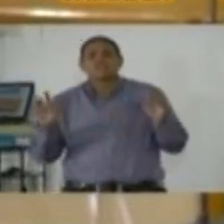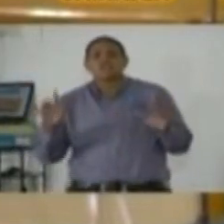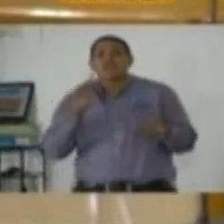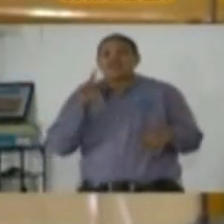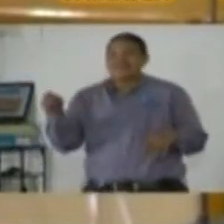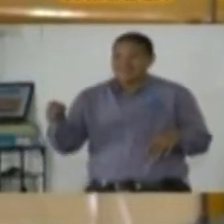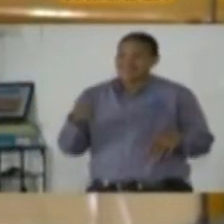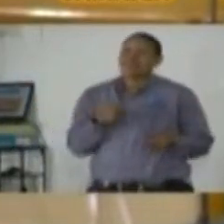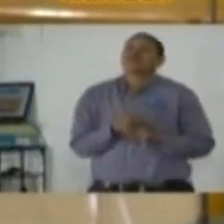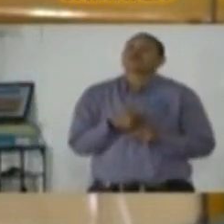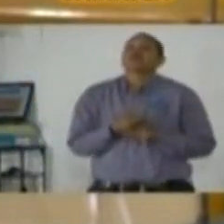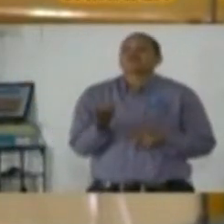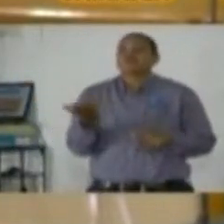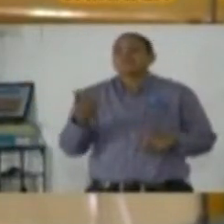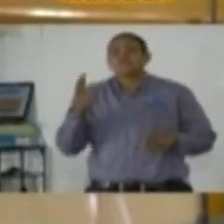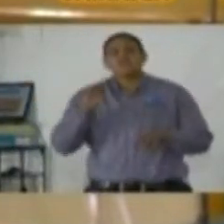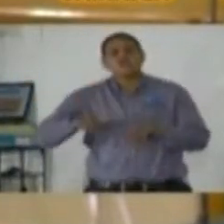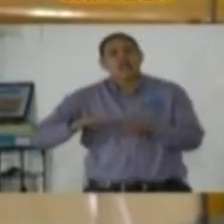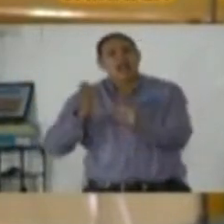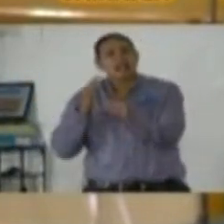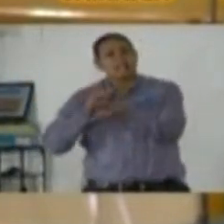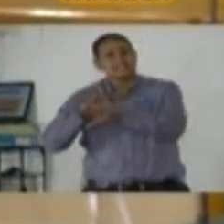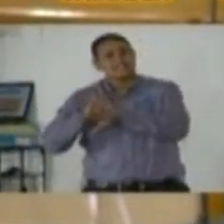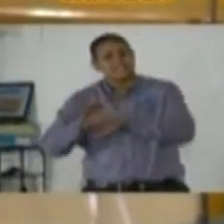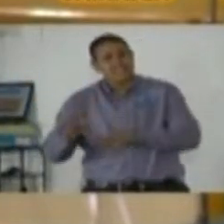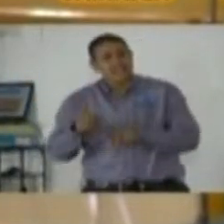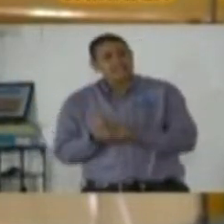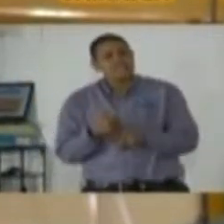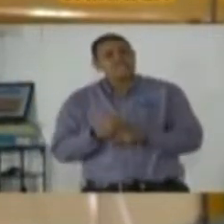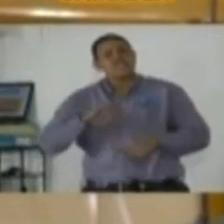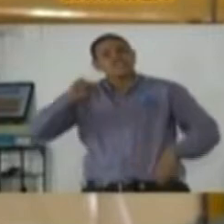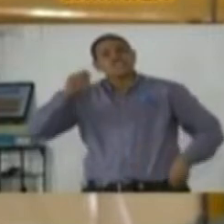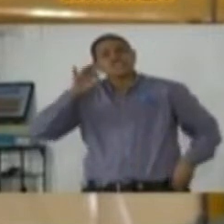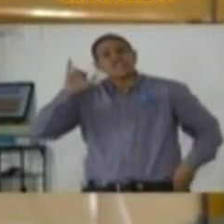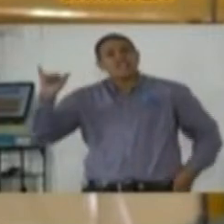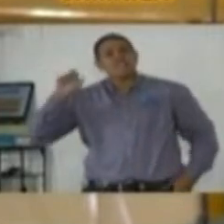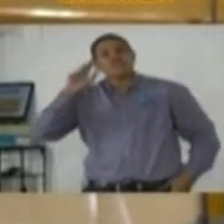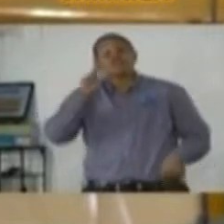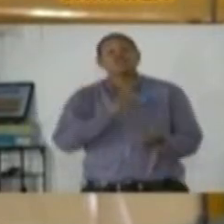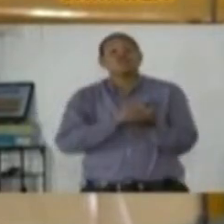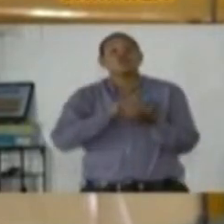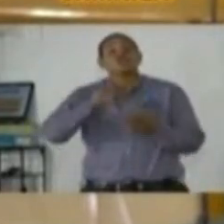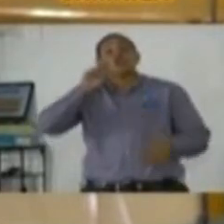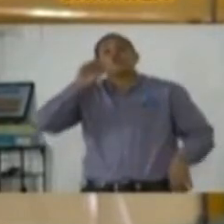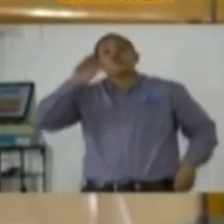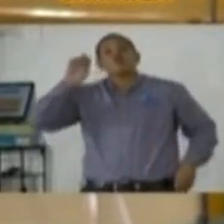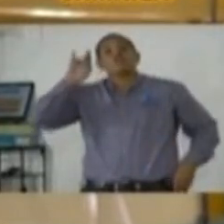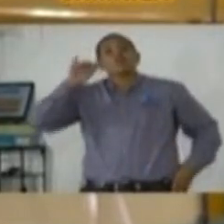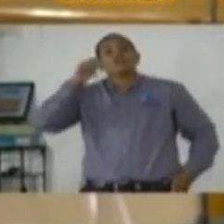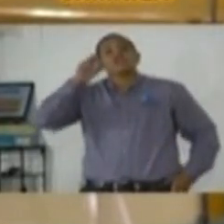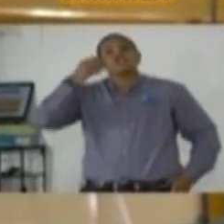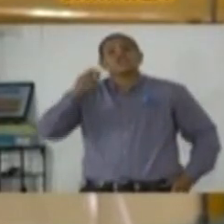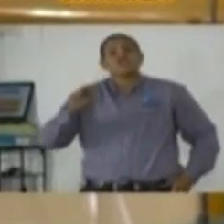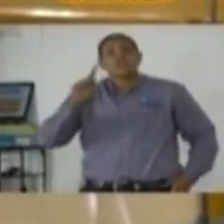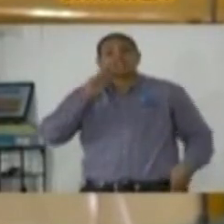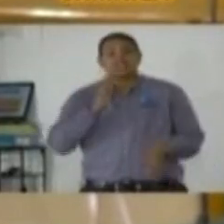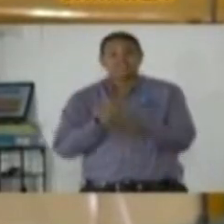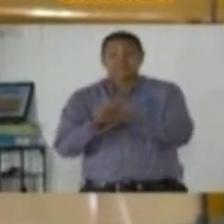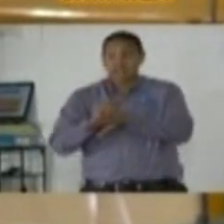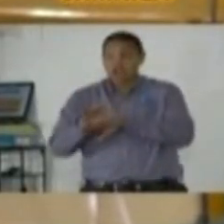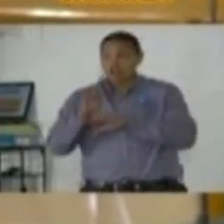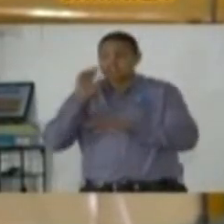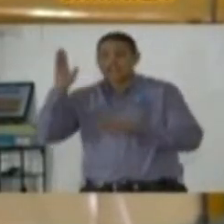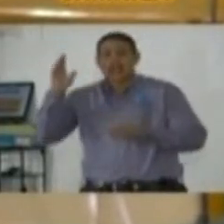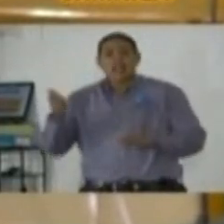Hall, child psychiatrist Dr. Ganesh Shetty, Dr. Rosemary Johnson, psychologist and lecturer at UWI,